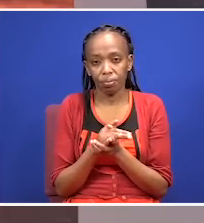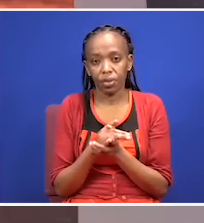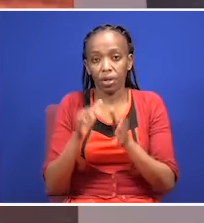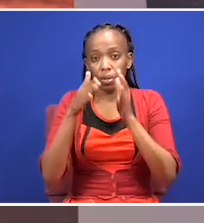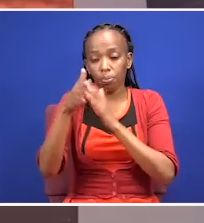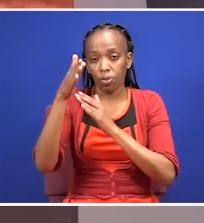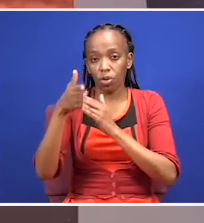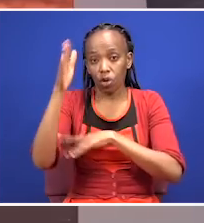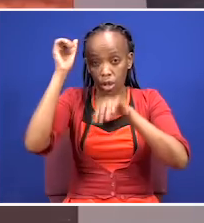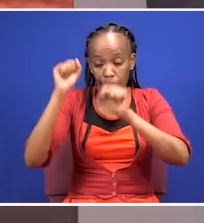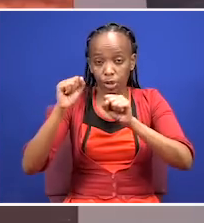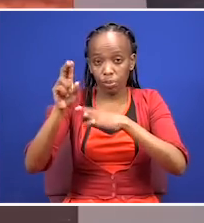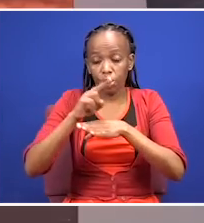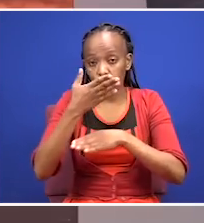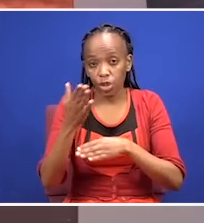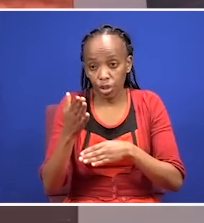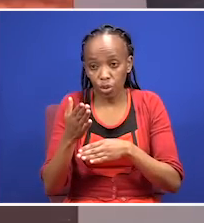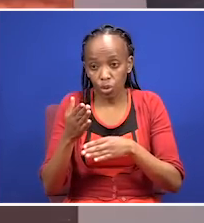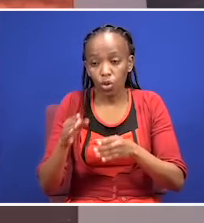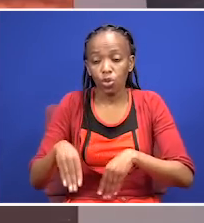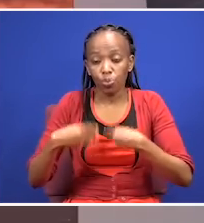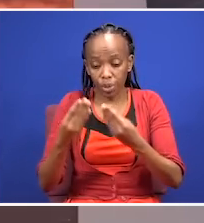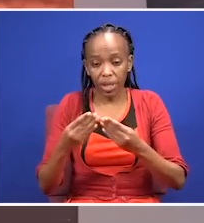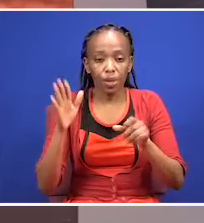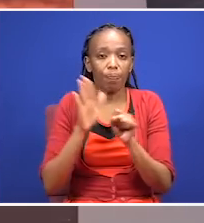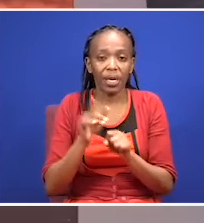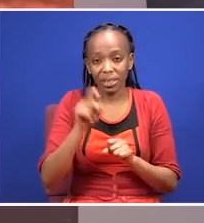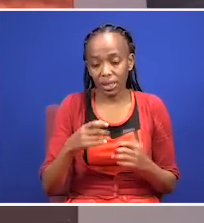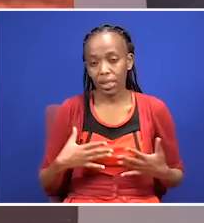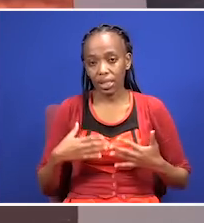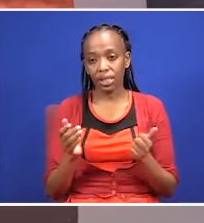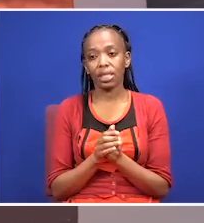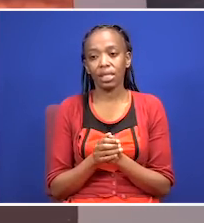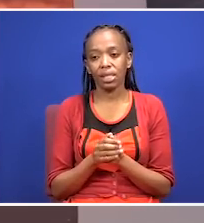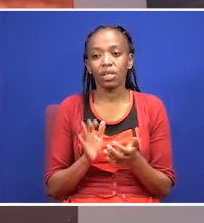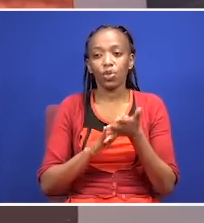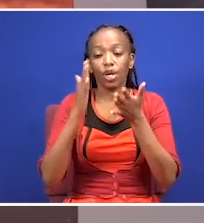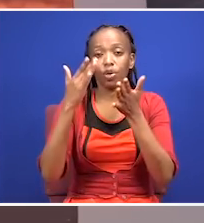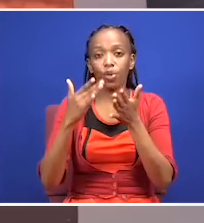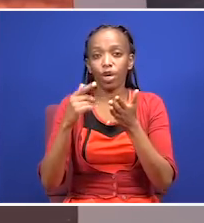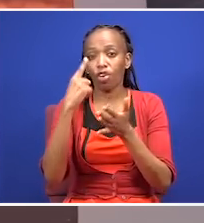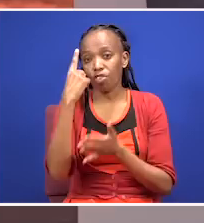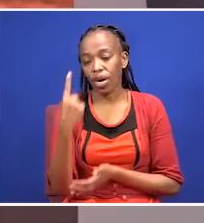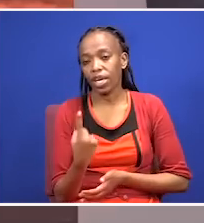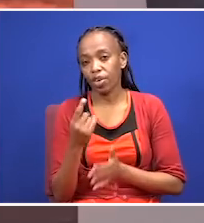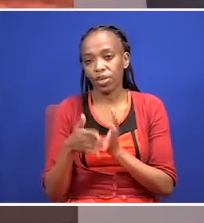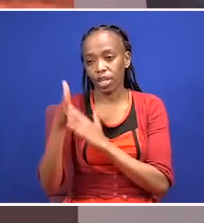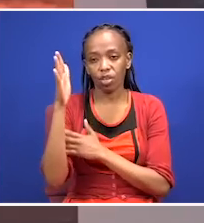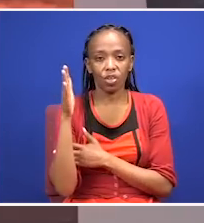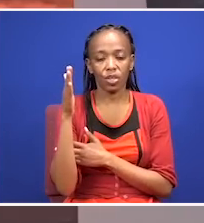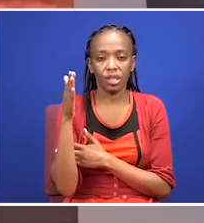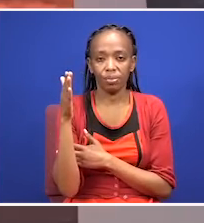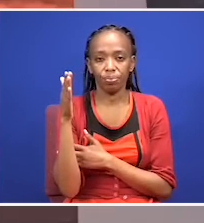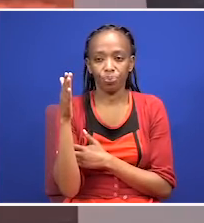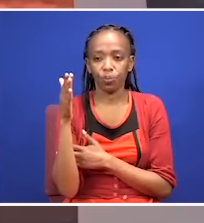he can use you as a point of contact to bring a much the much needed healing to the glory of the one and only god